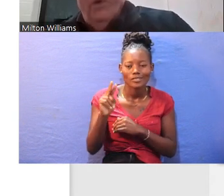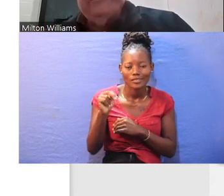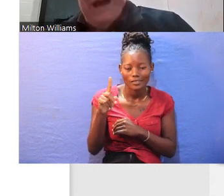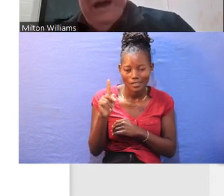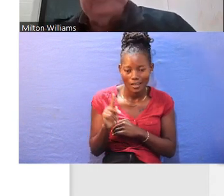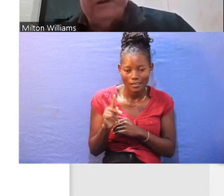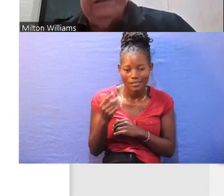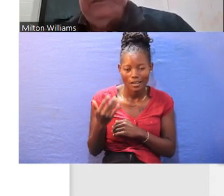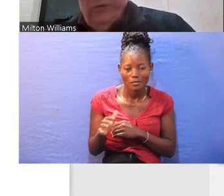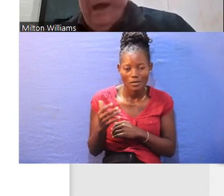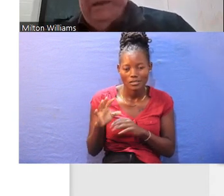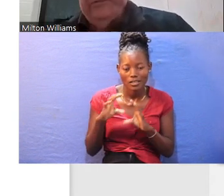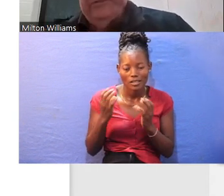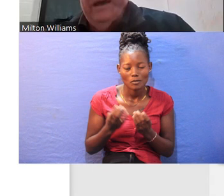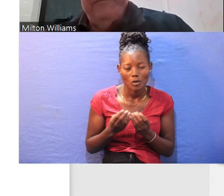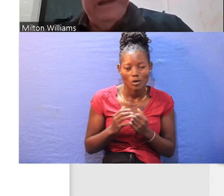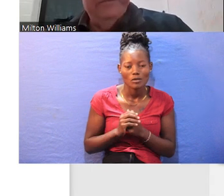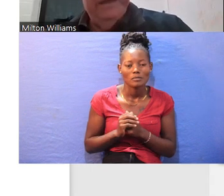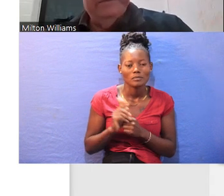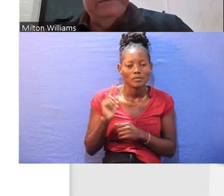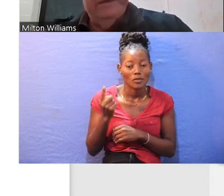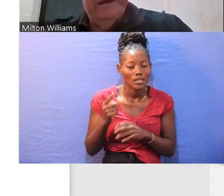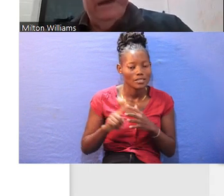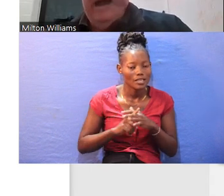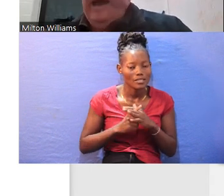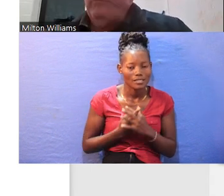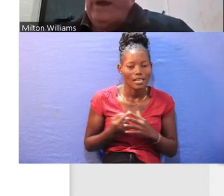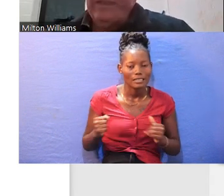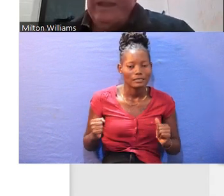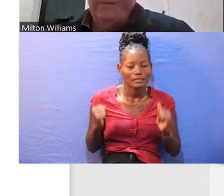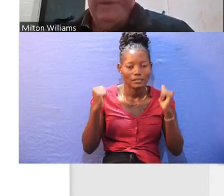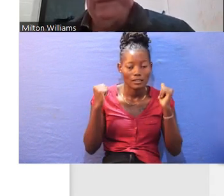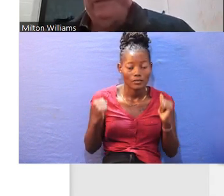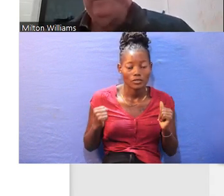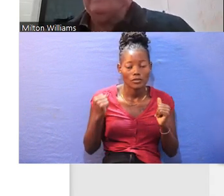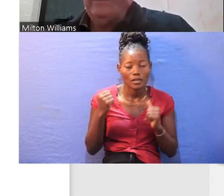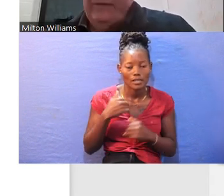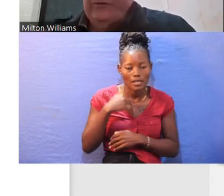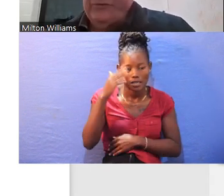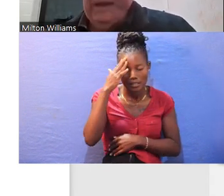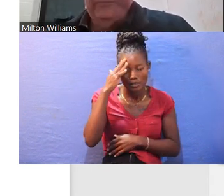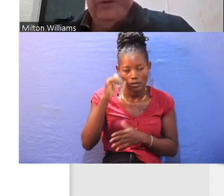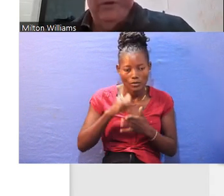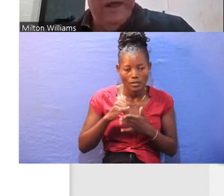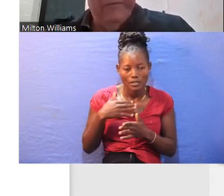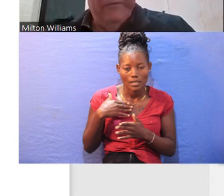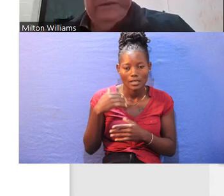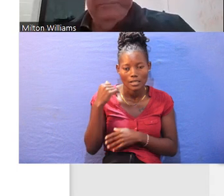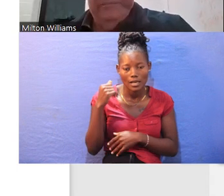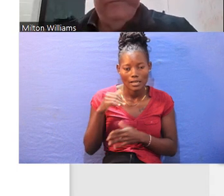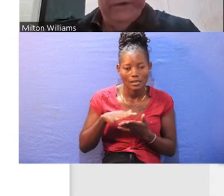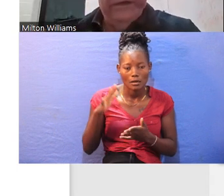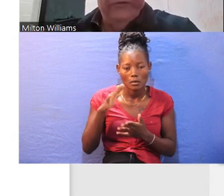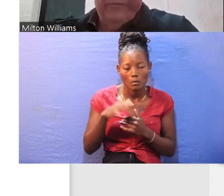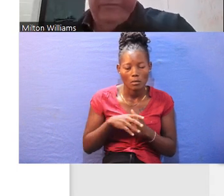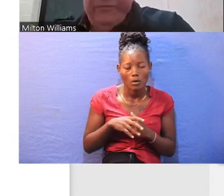But once I started lifting weights, I found that I had more athletic ability than I ever dreamed. So all of a sudden,